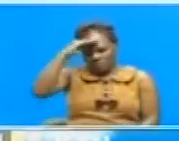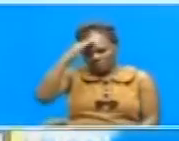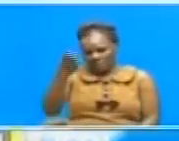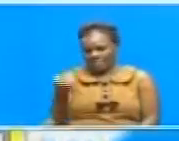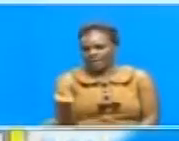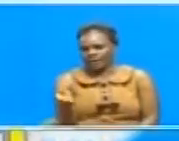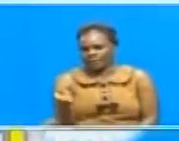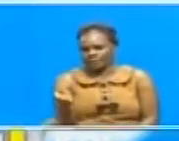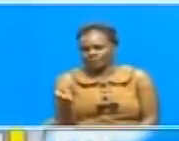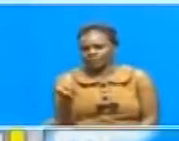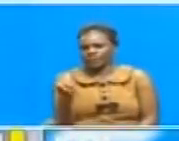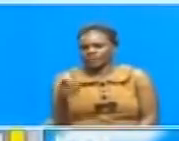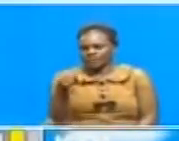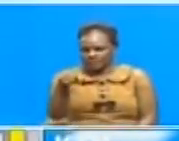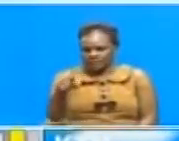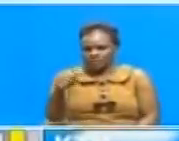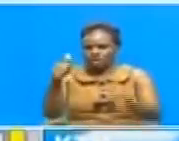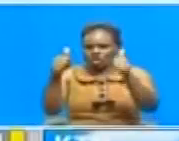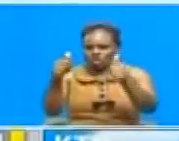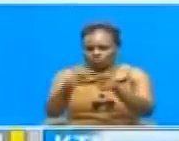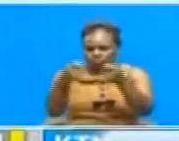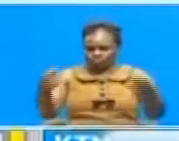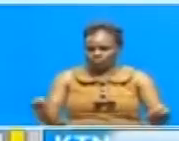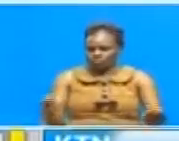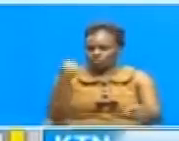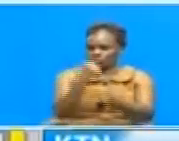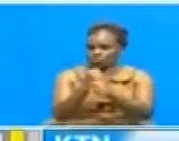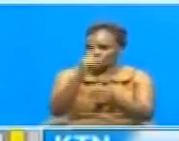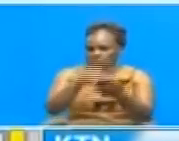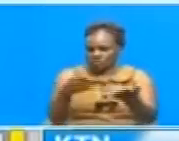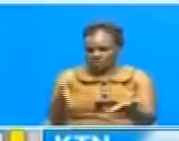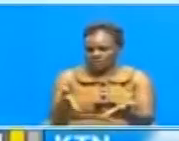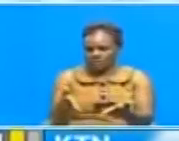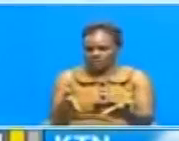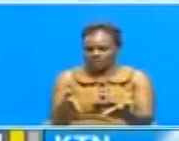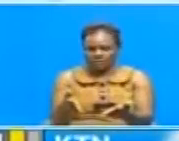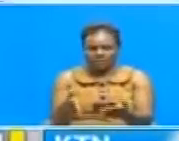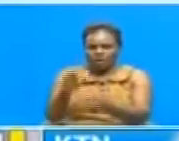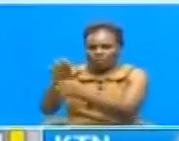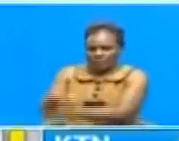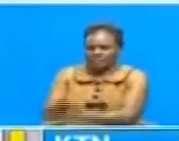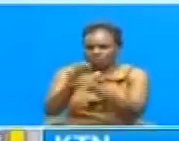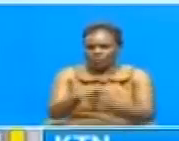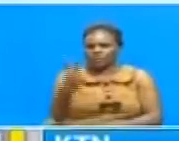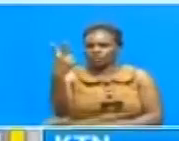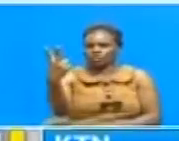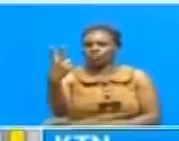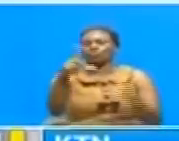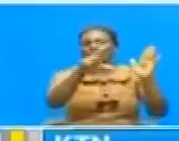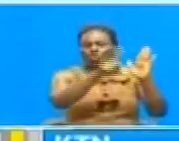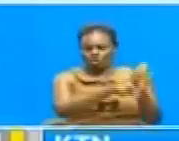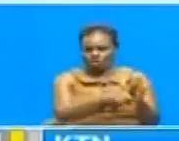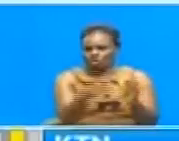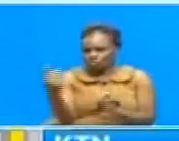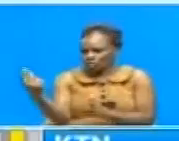laws, it got to be gazetted. What are we doing now? Mutilating those two powerful laws with little